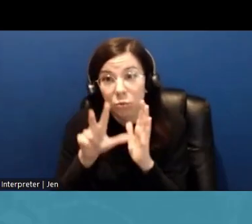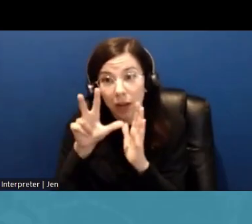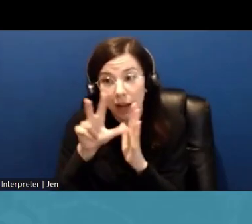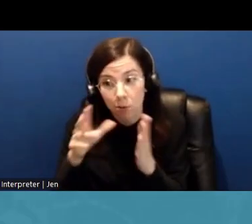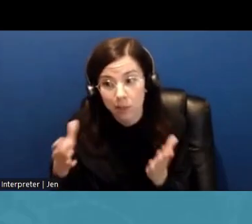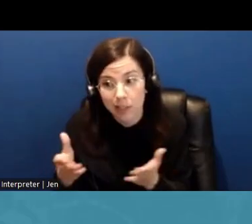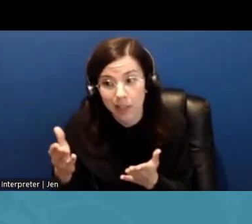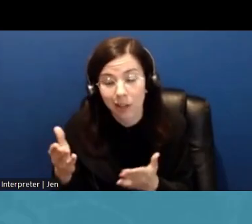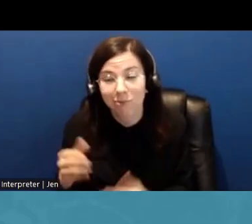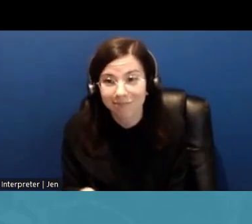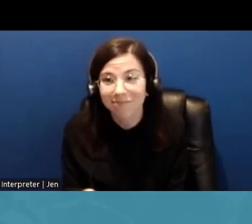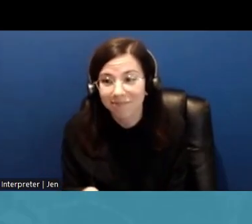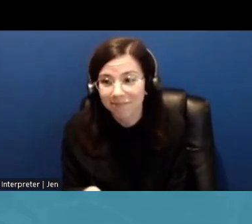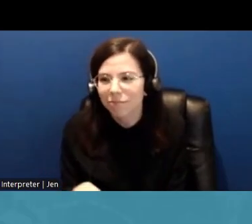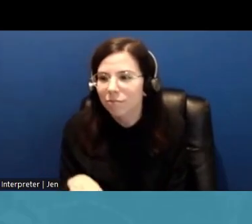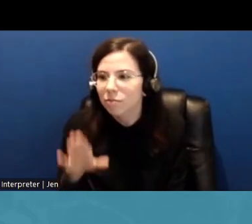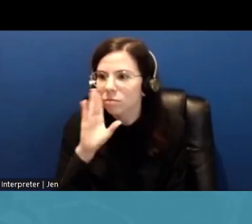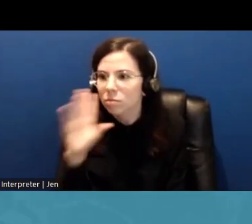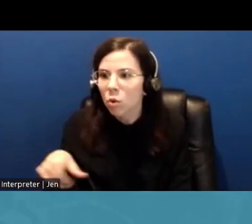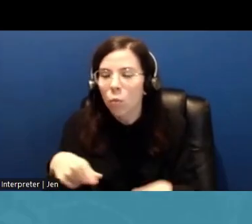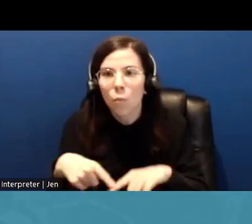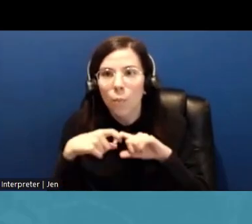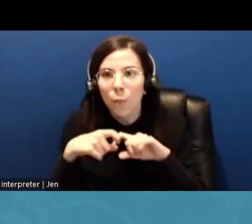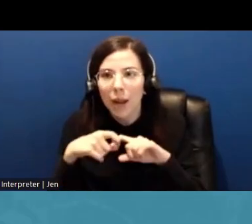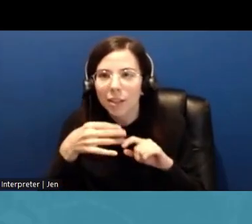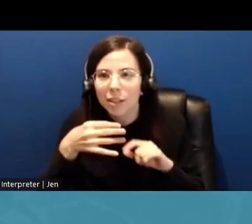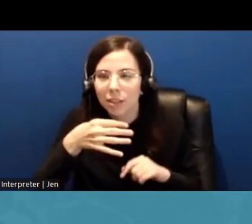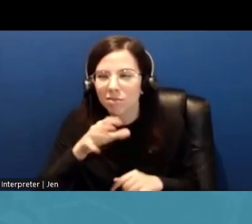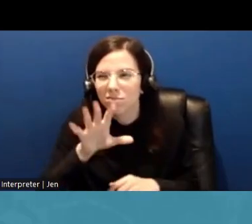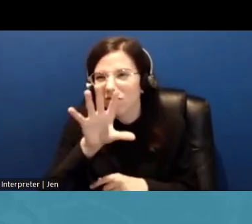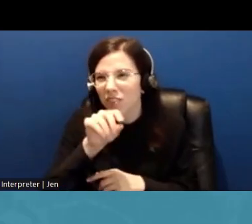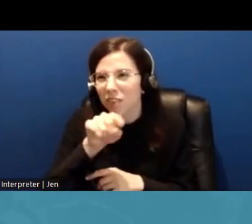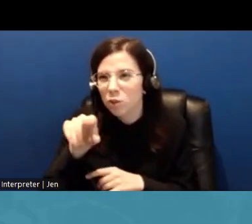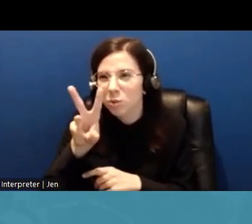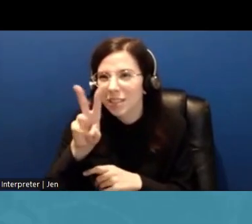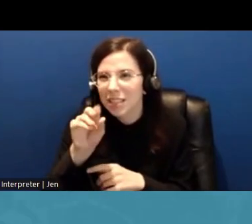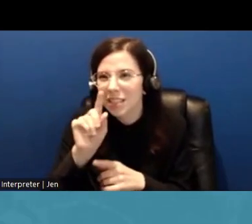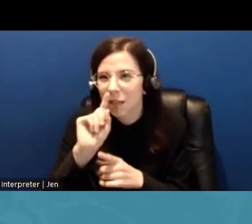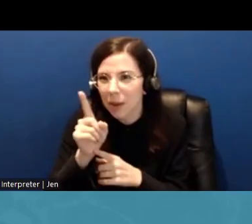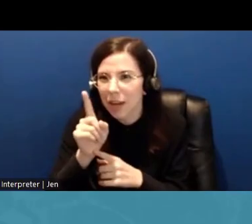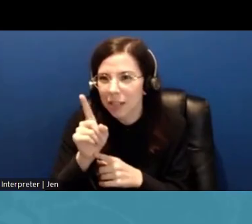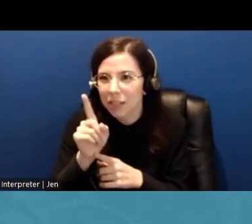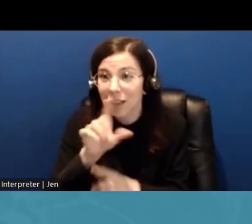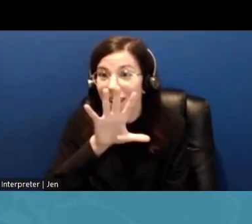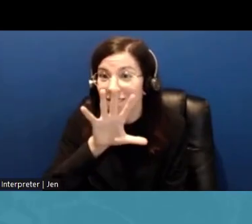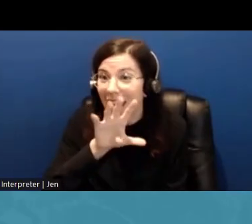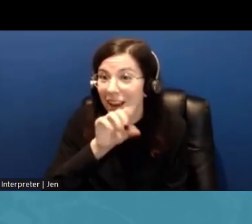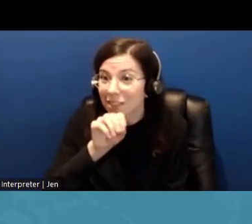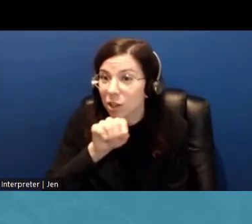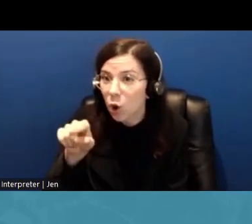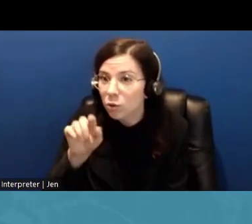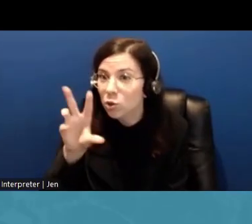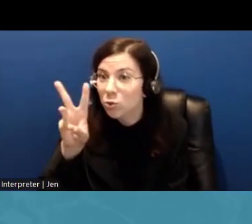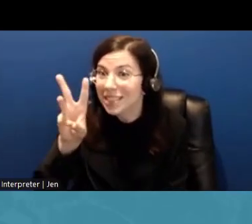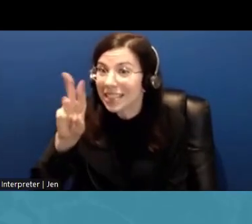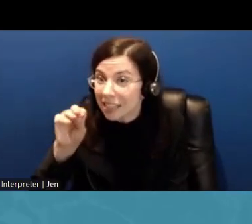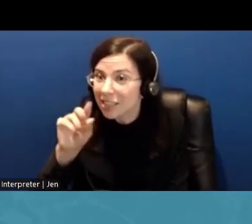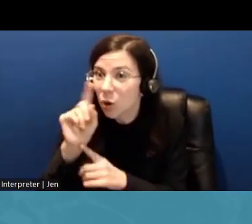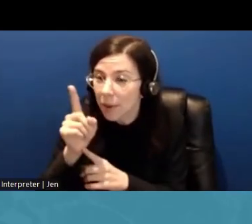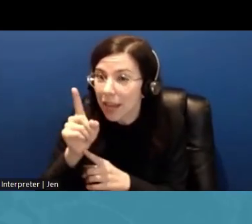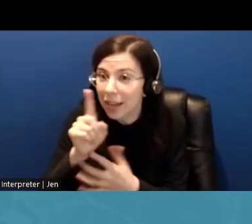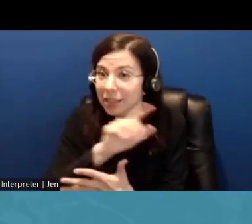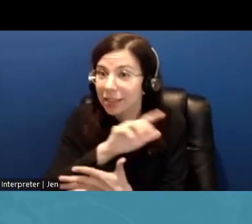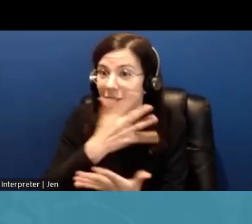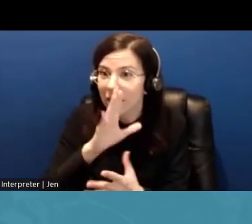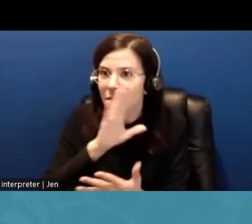We will take a break every 50 to 60 minutes. So that's 50 or 60 minutes. Hold on